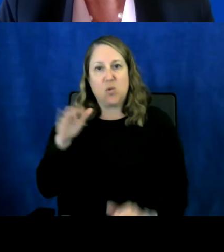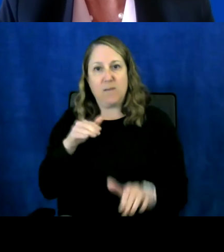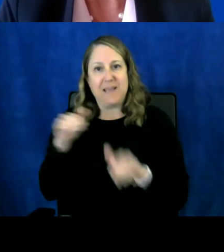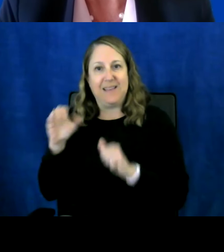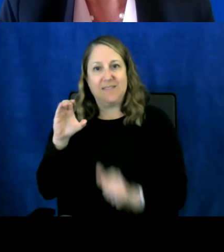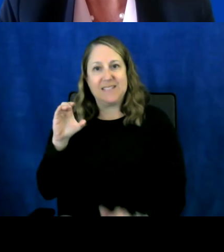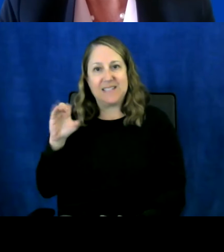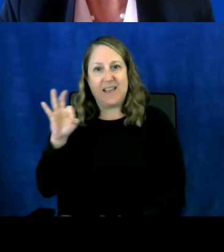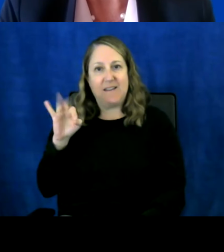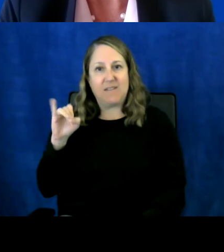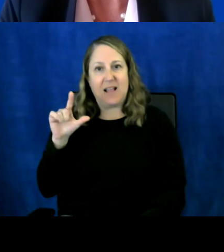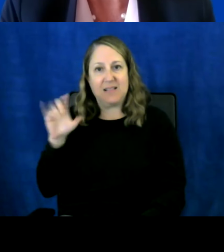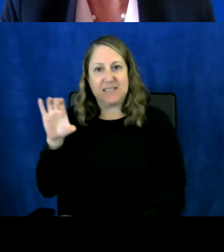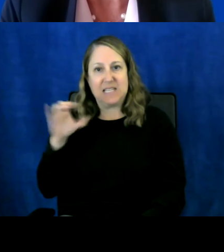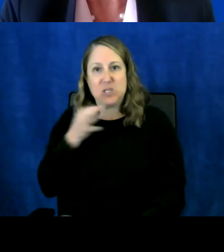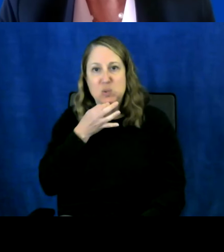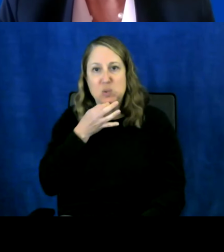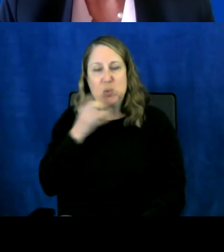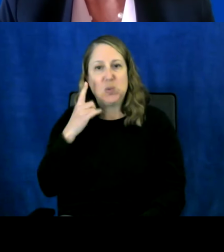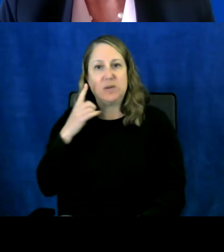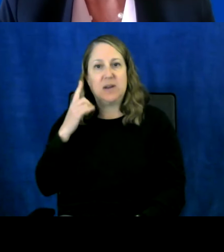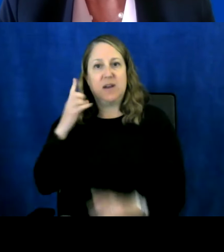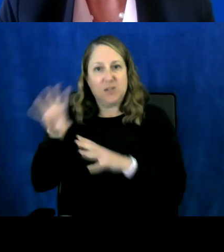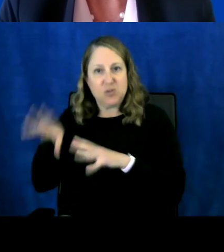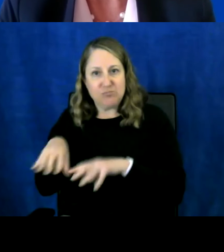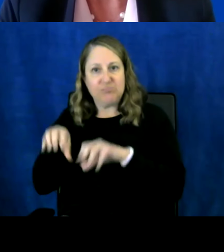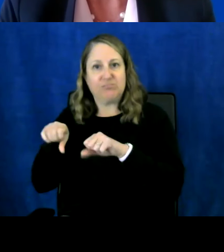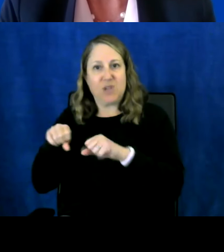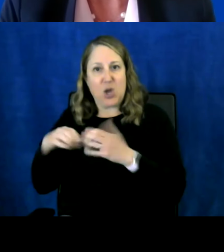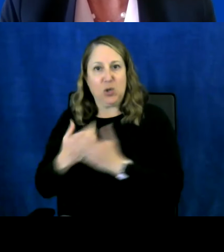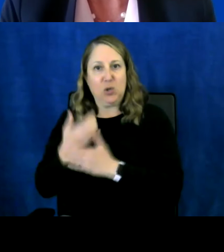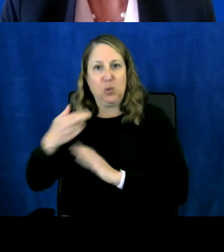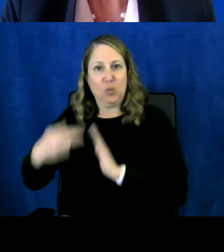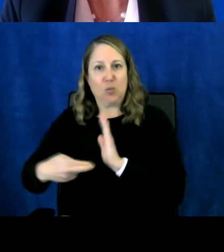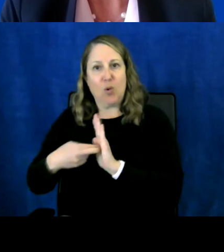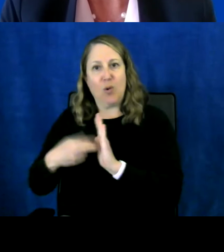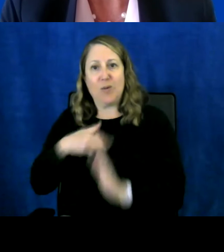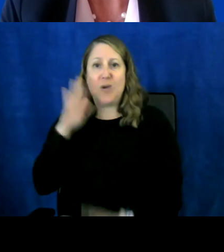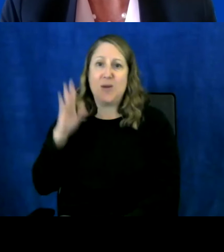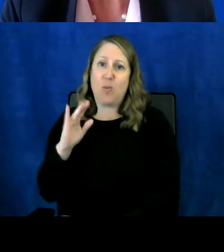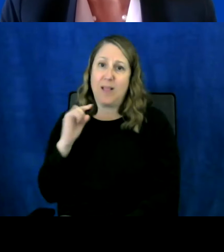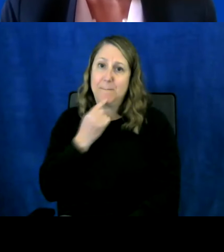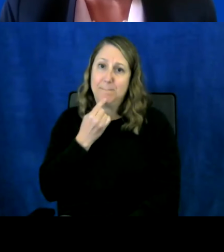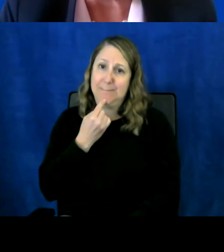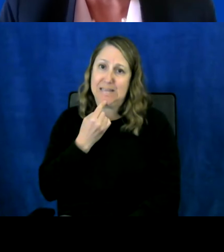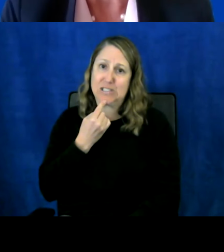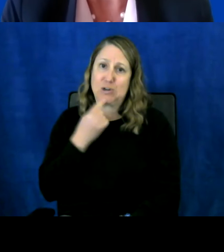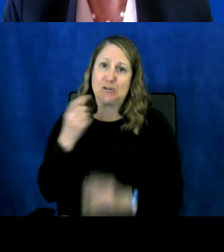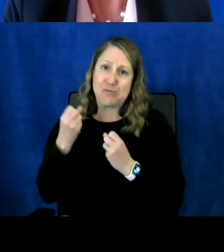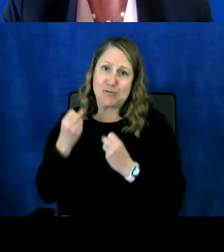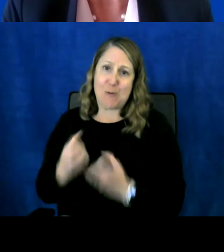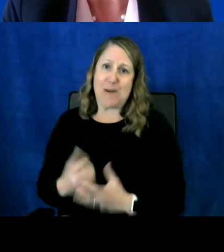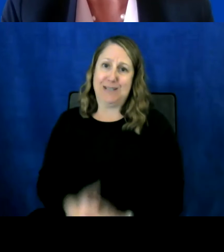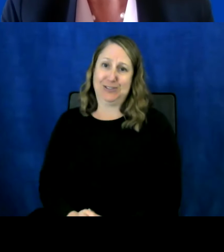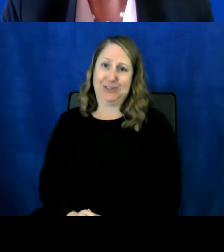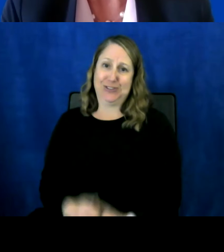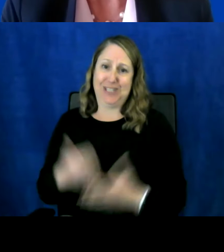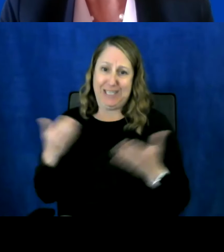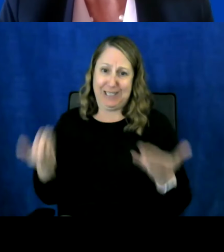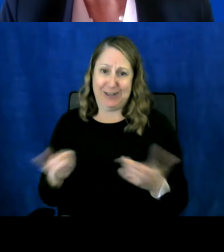CFILC shortly to take on a new role. And we will miss Christina dearly on this